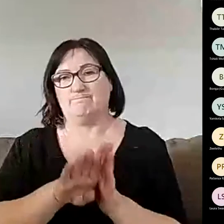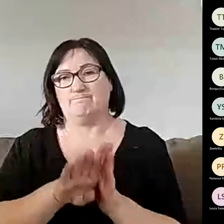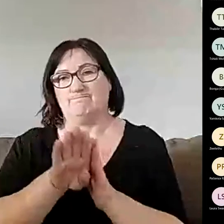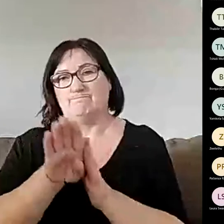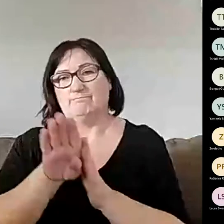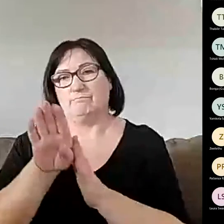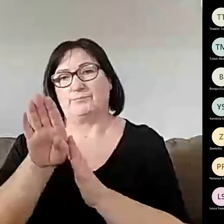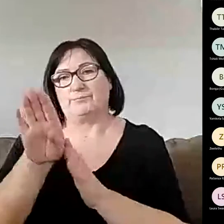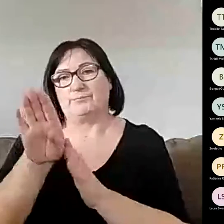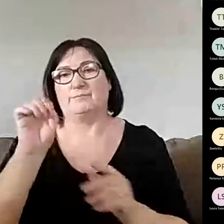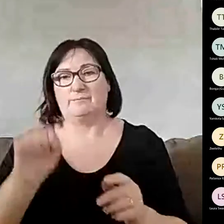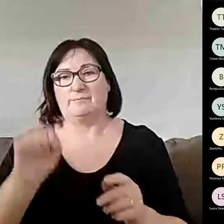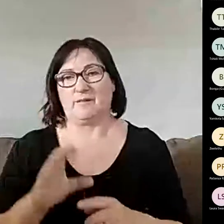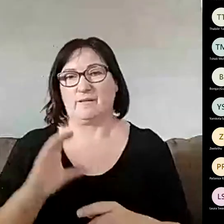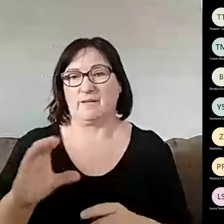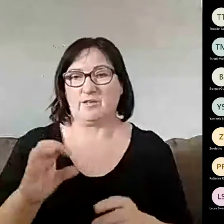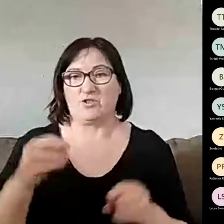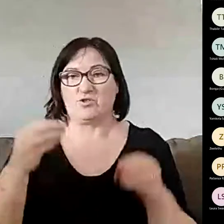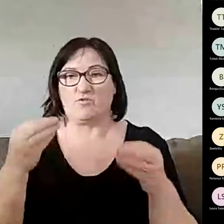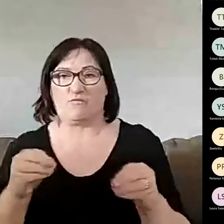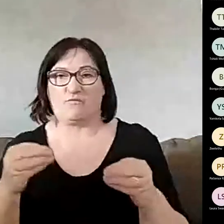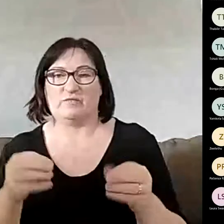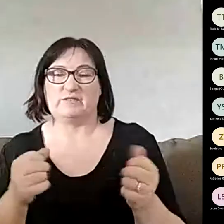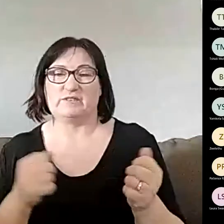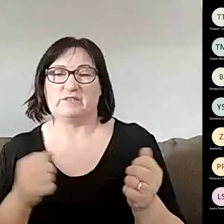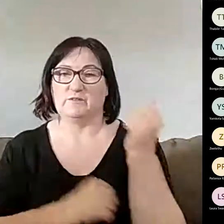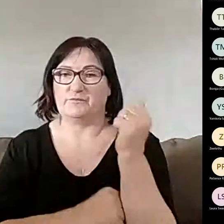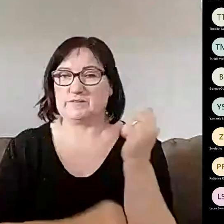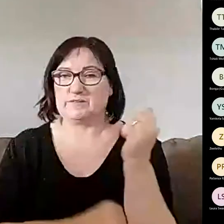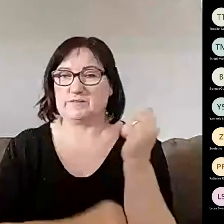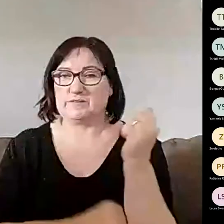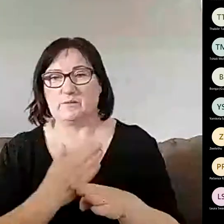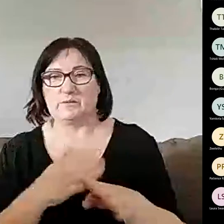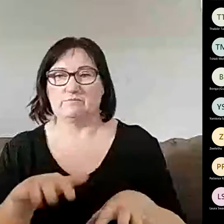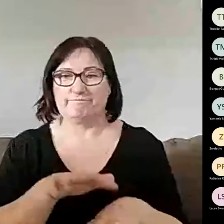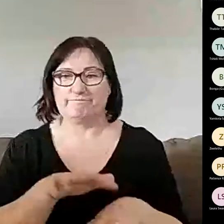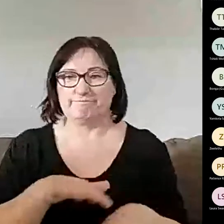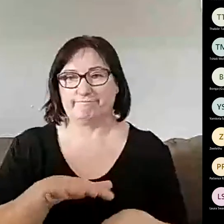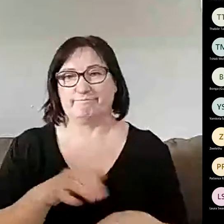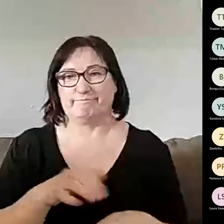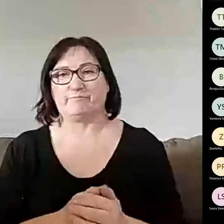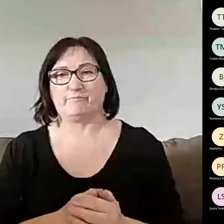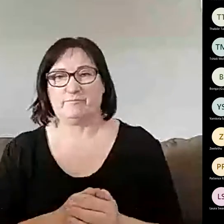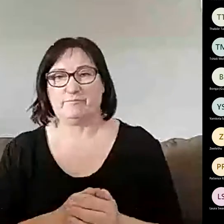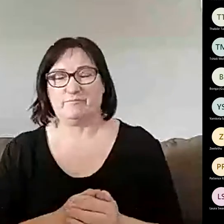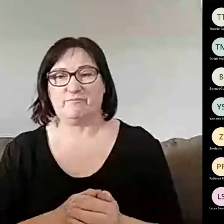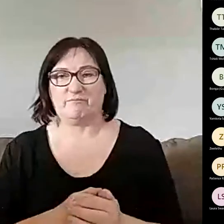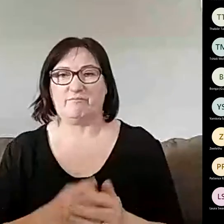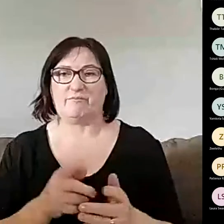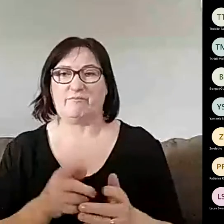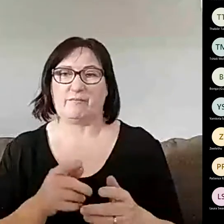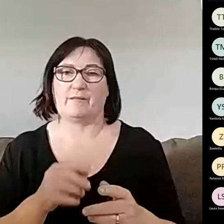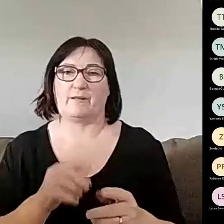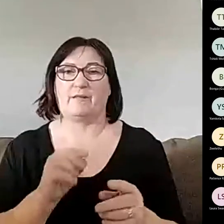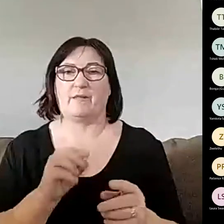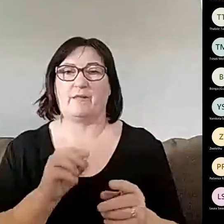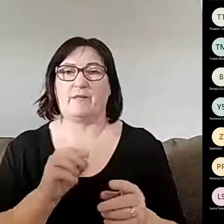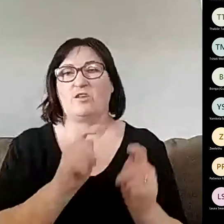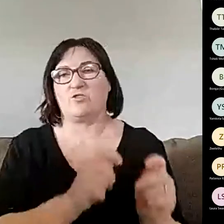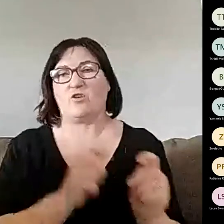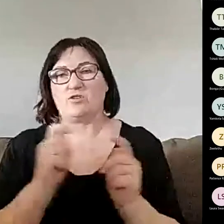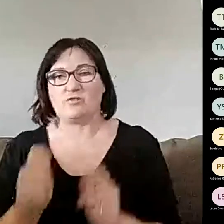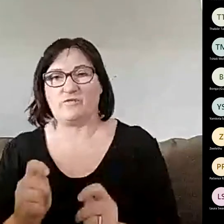the trial balance and journals. From there, she moved up to work at the Transfer Duty Division in SARS.